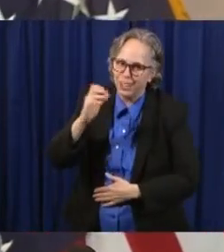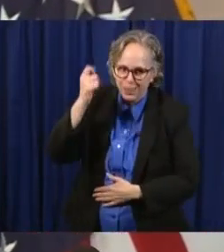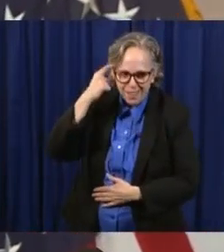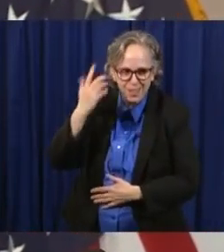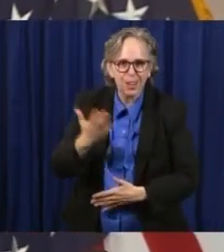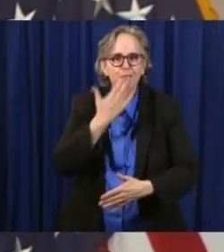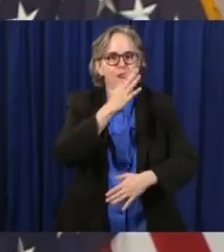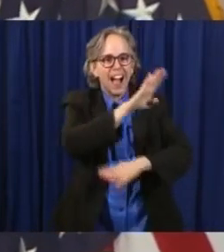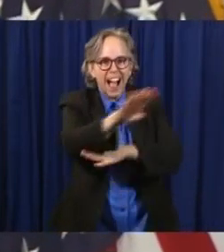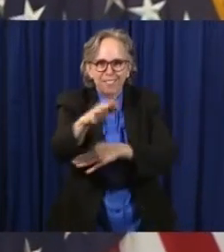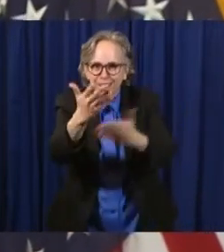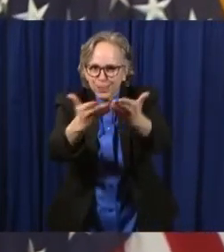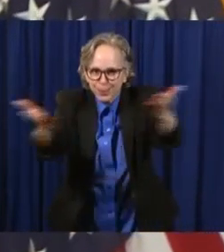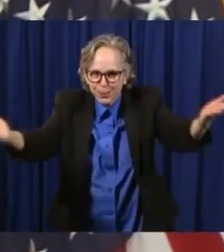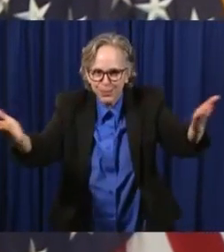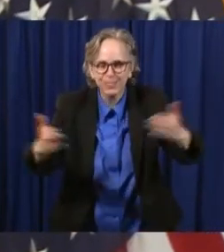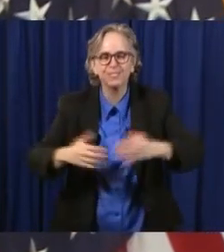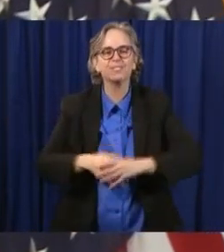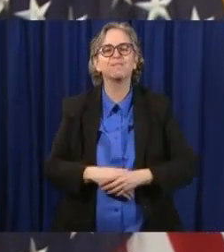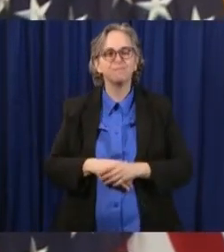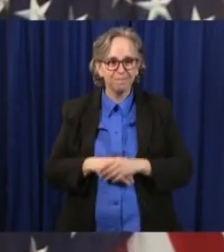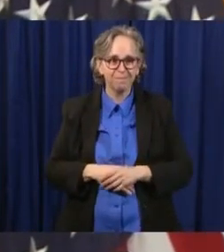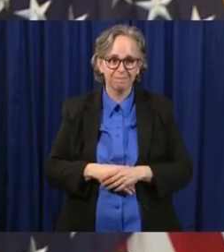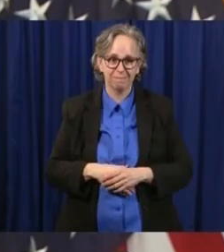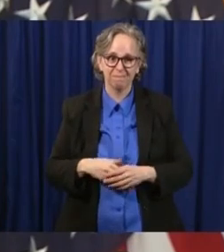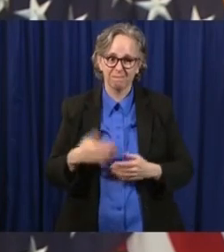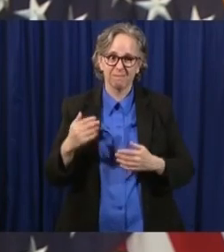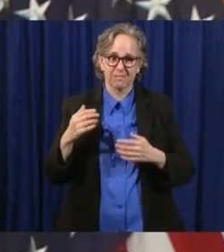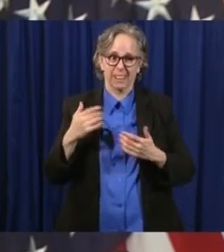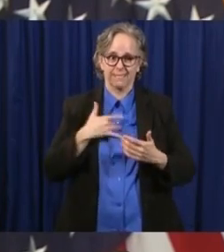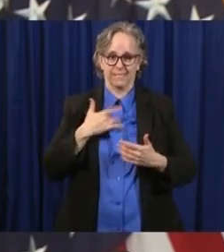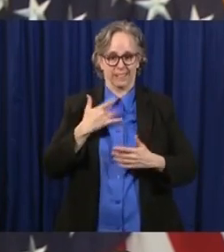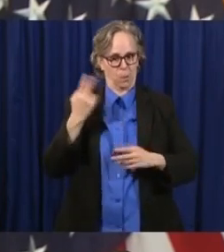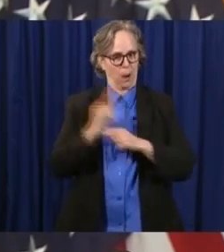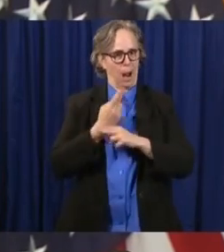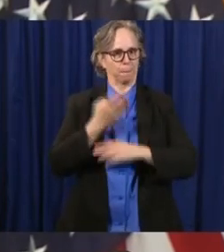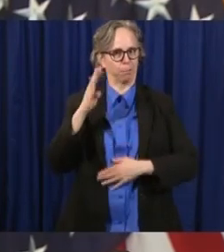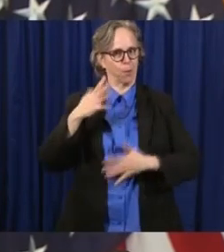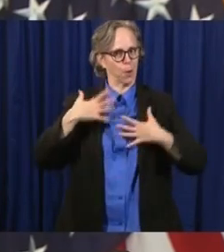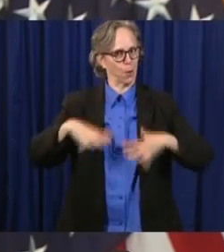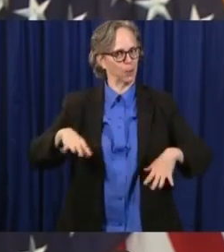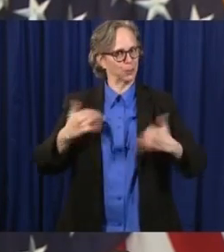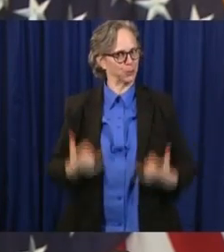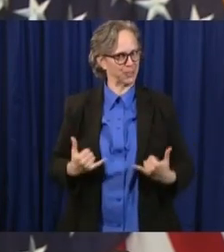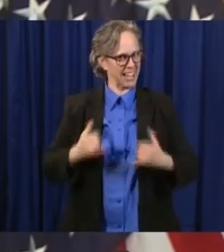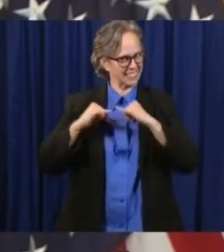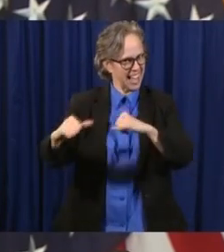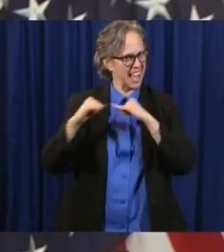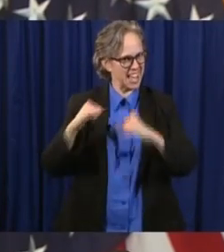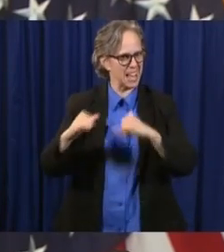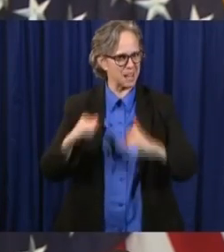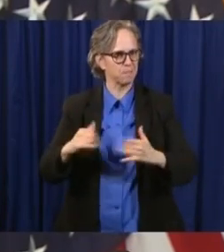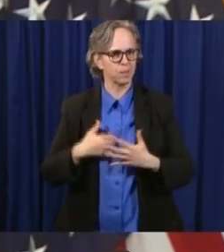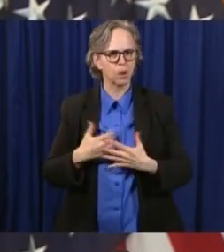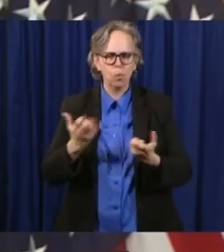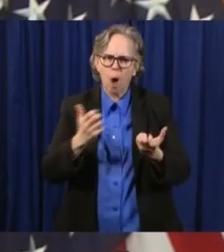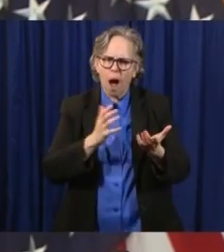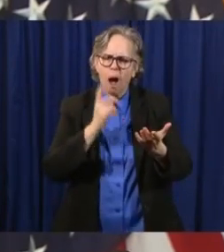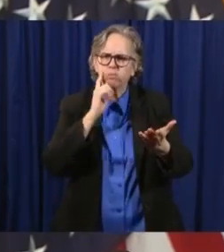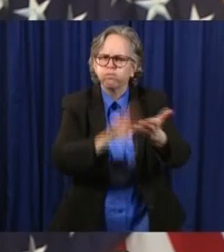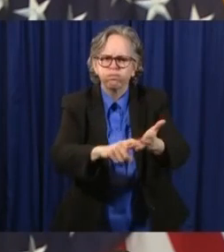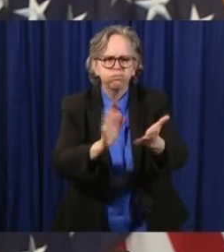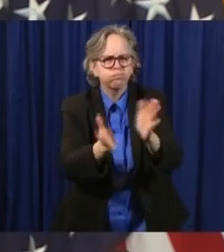afternoon, everyone. I too am wearing blue today, and I also want to acknowledge all of those who work in the children's services